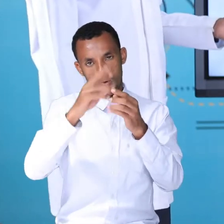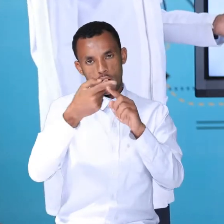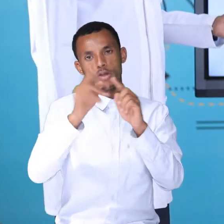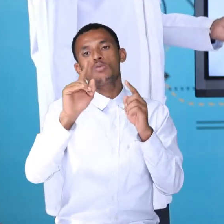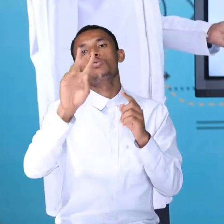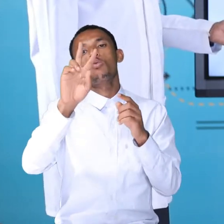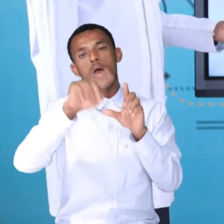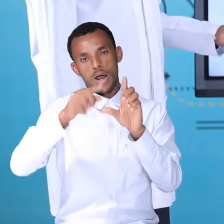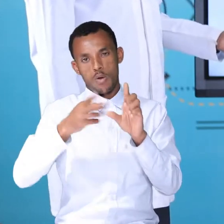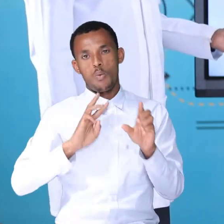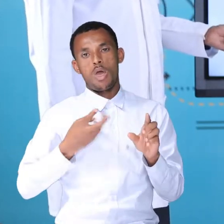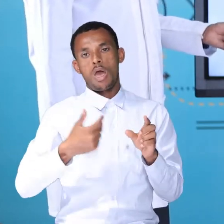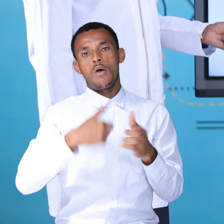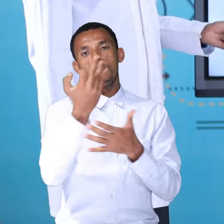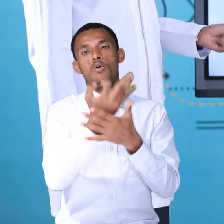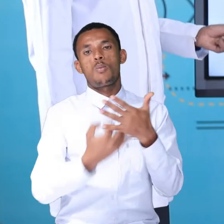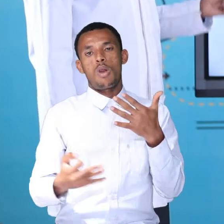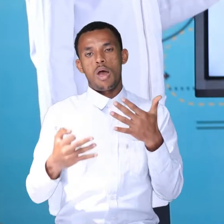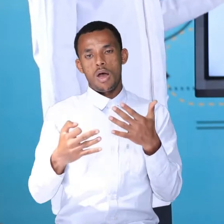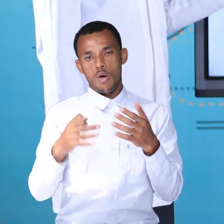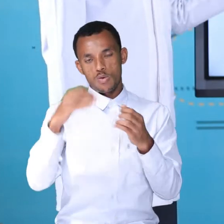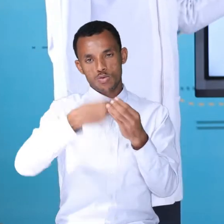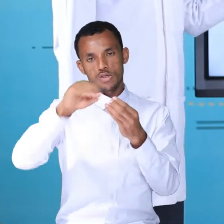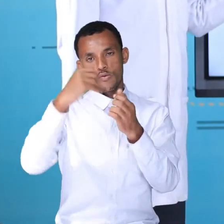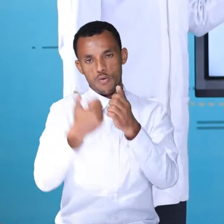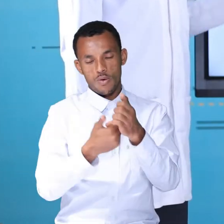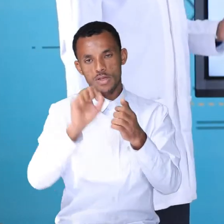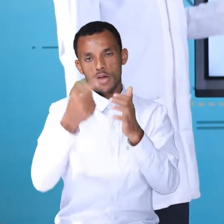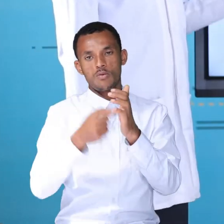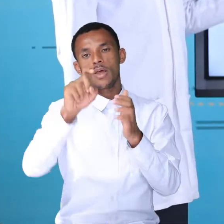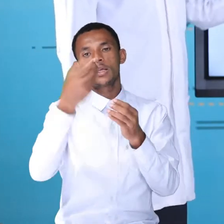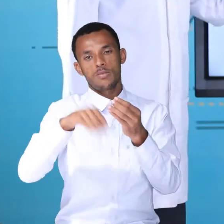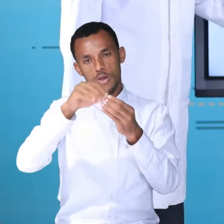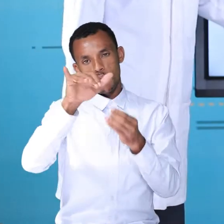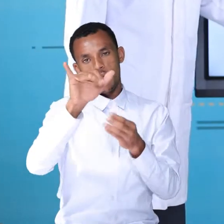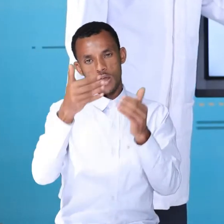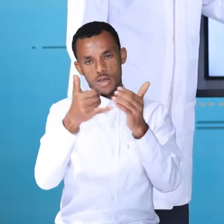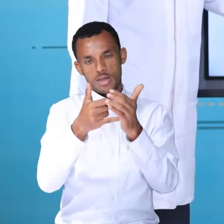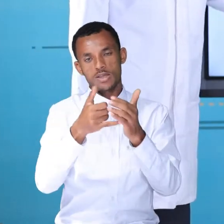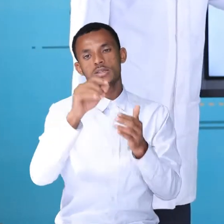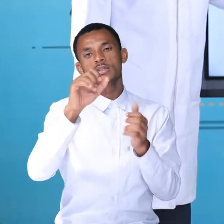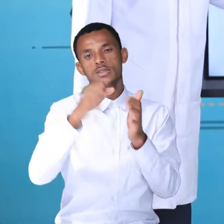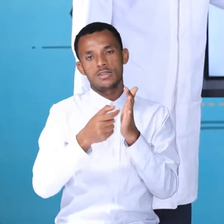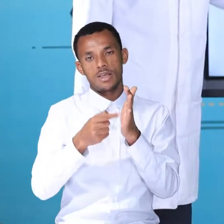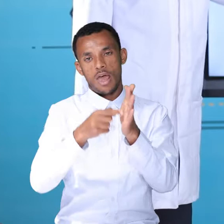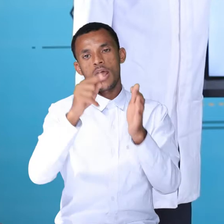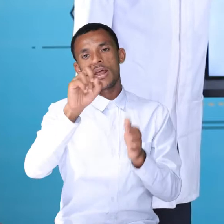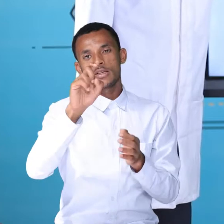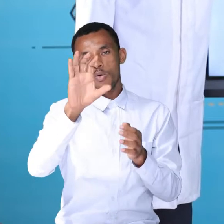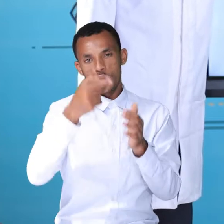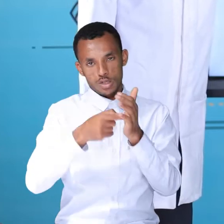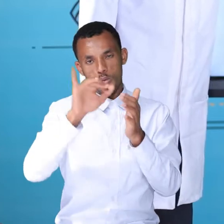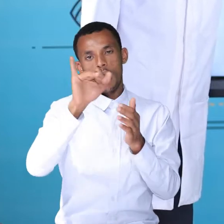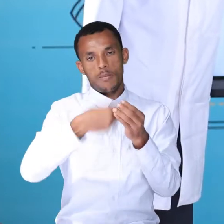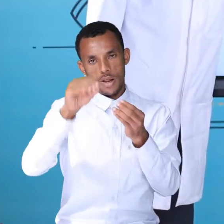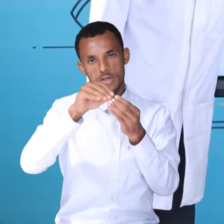angles? We have formulas also the following. Sine of x plus y, it is sine x cos y